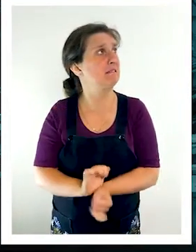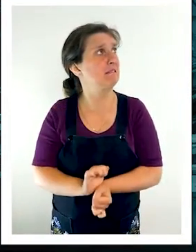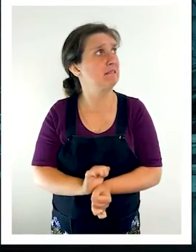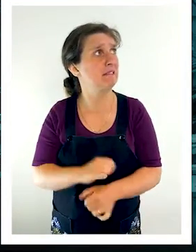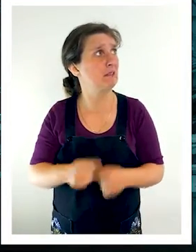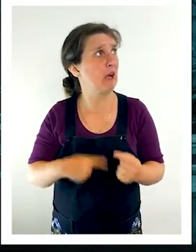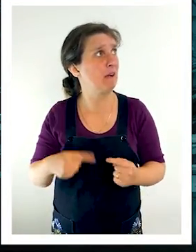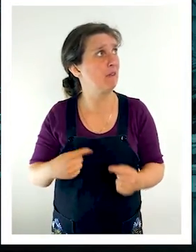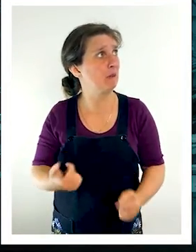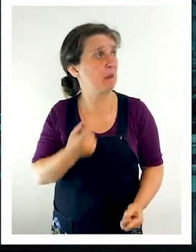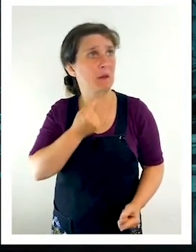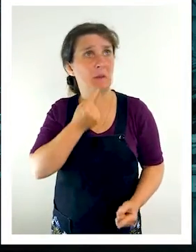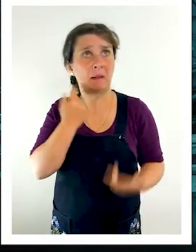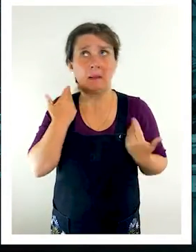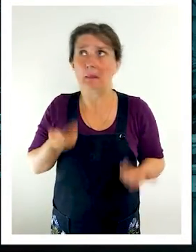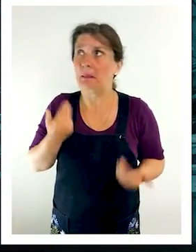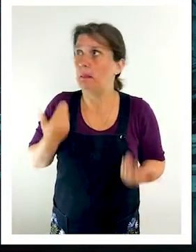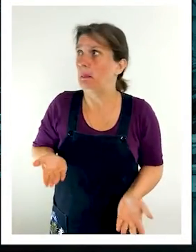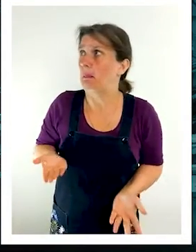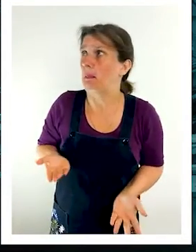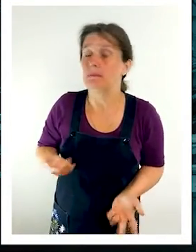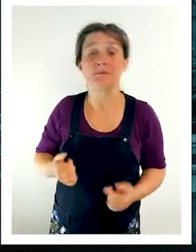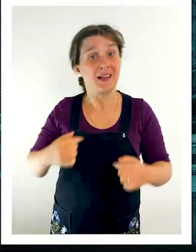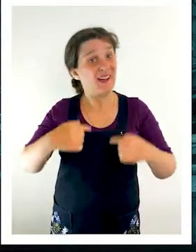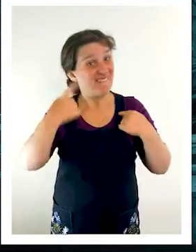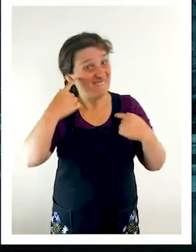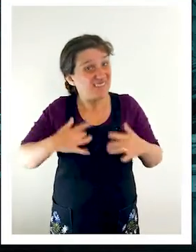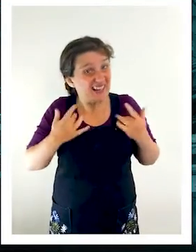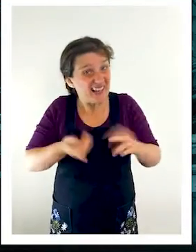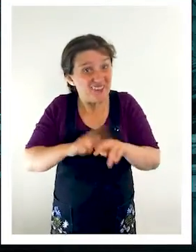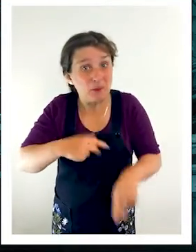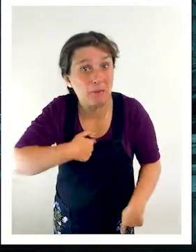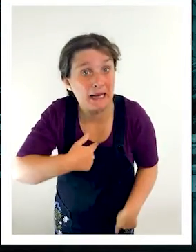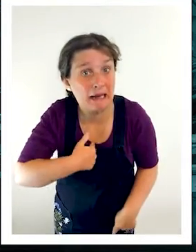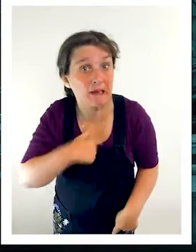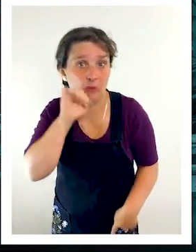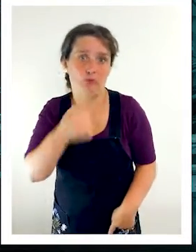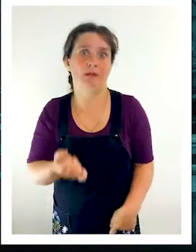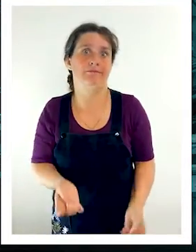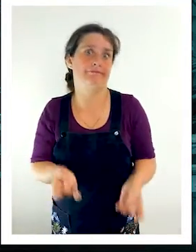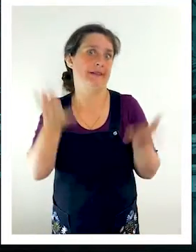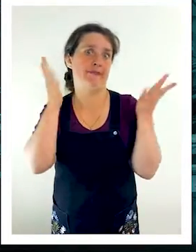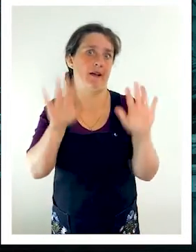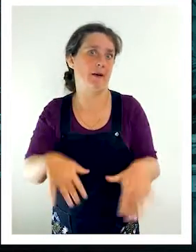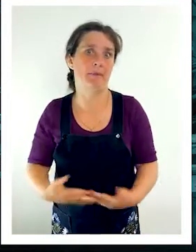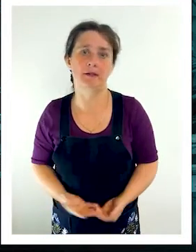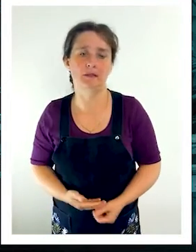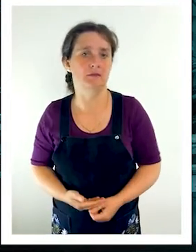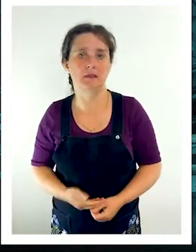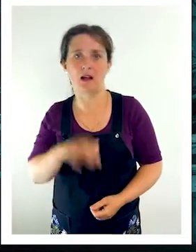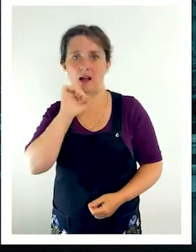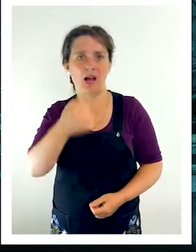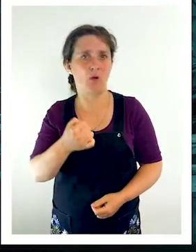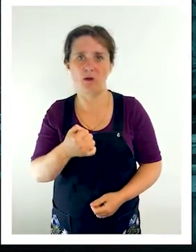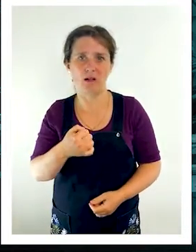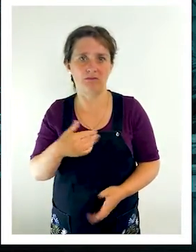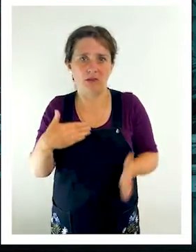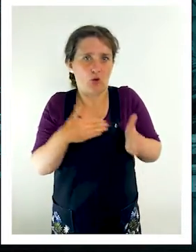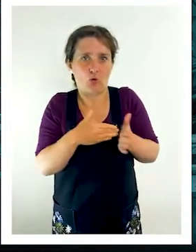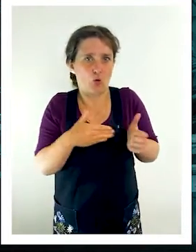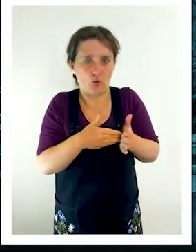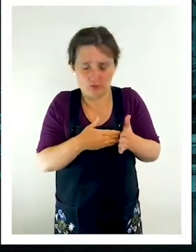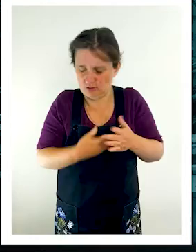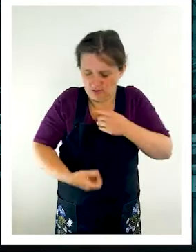their situation, I'd have just given up. I would have gone and found myself a corner in that prison and I would have had a big,